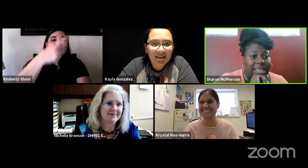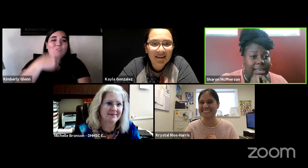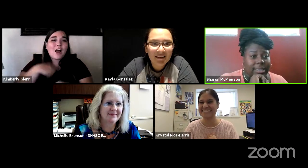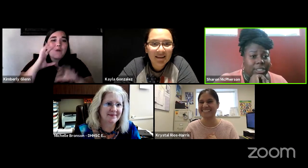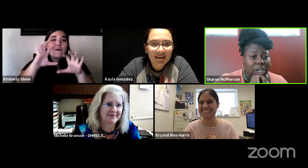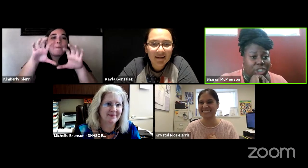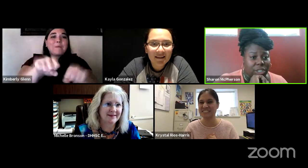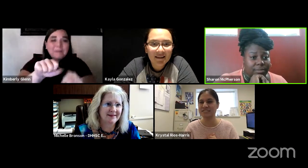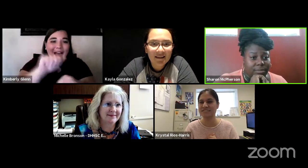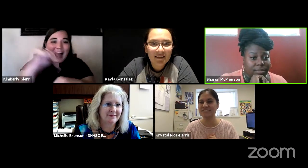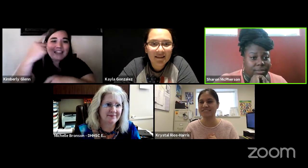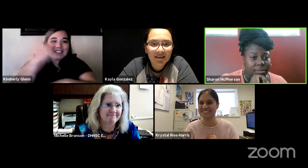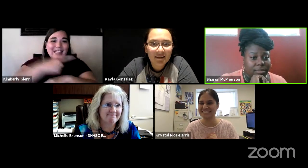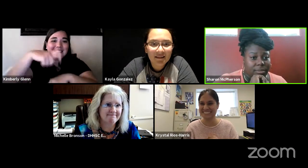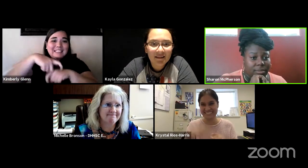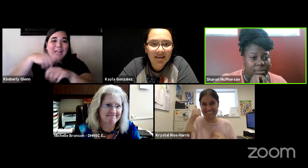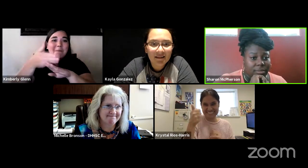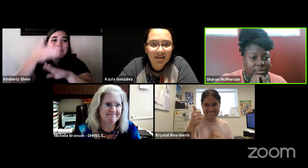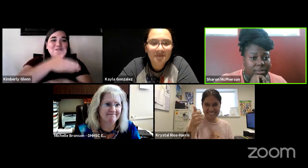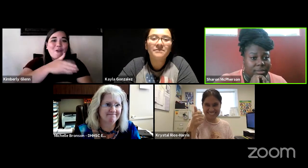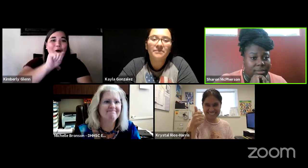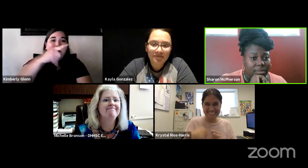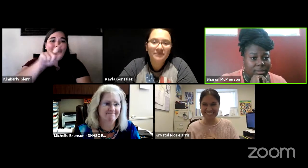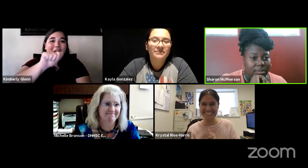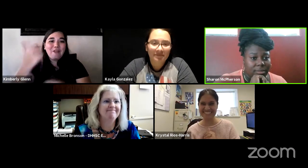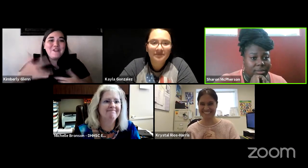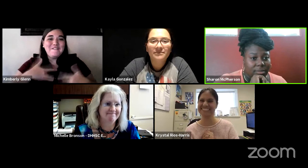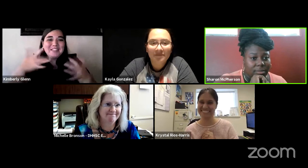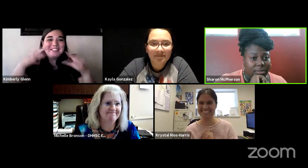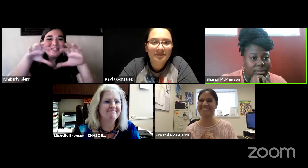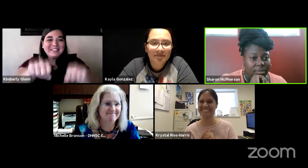discussion, to take that in consideration.